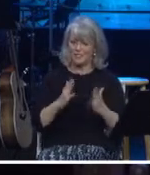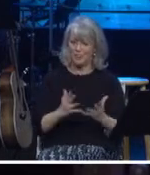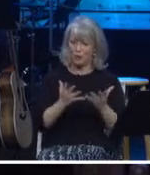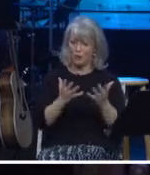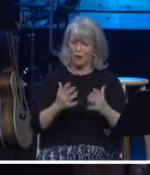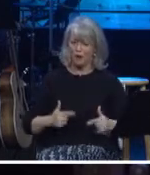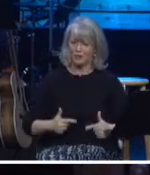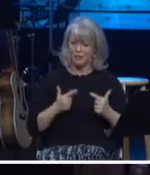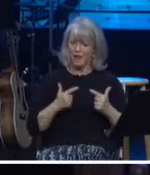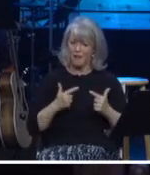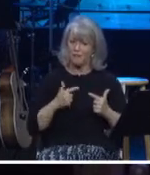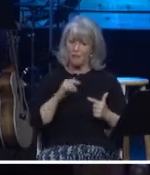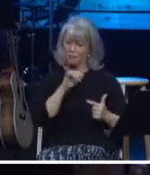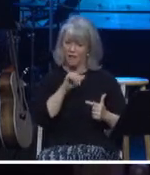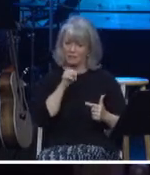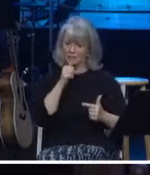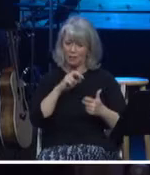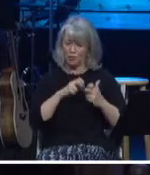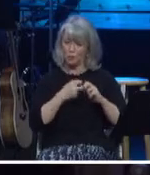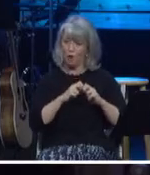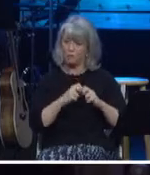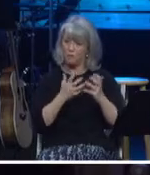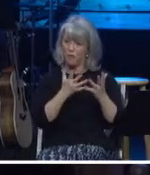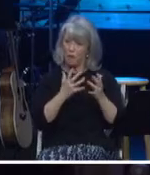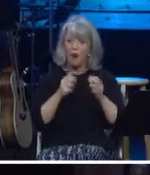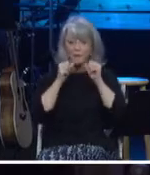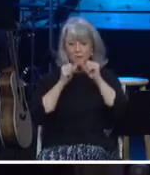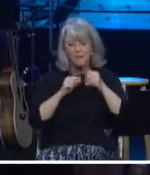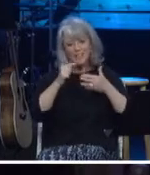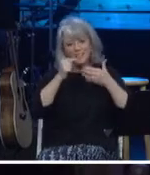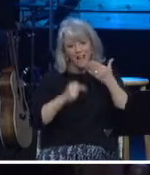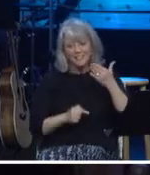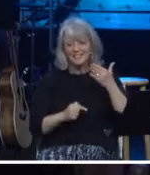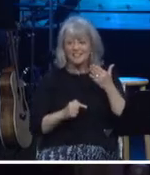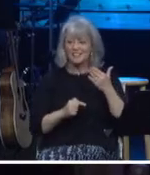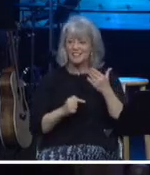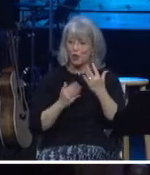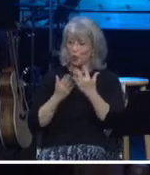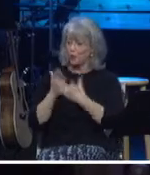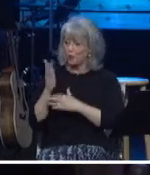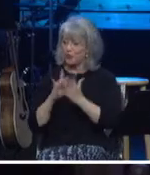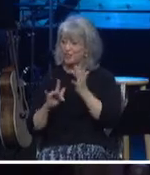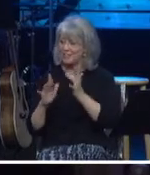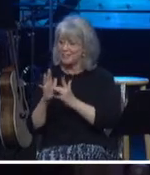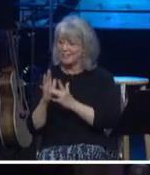want life. They want all the blessings that come through Jesus.